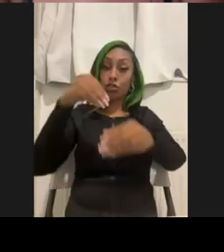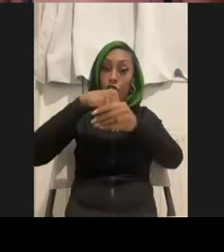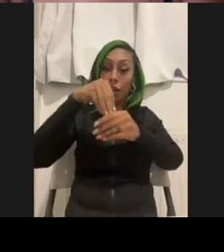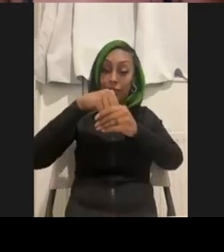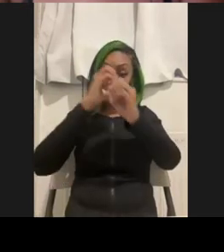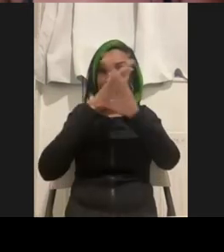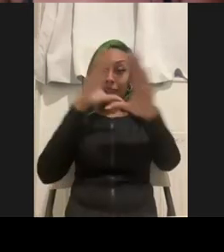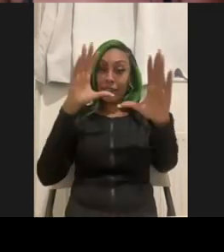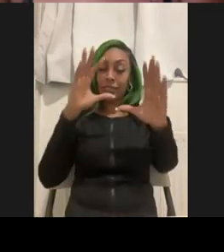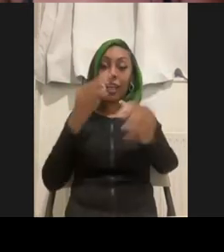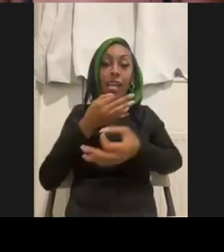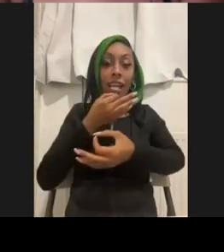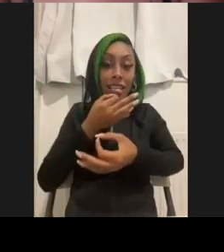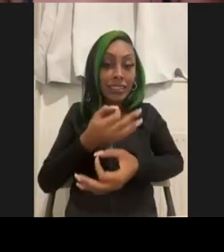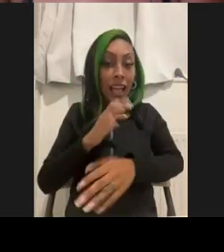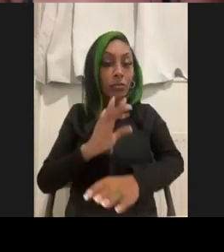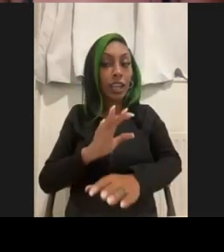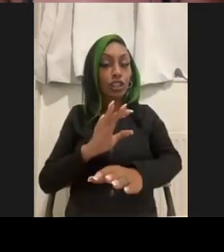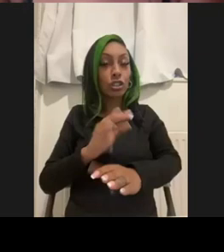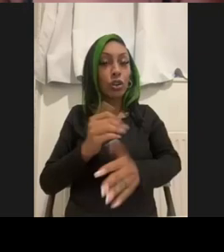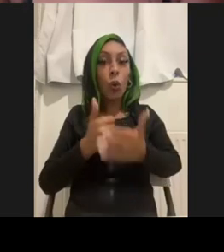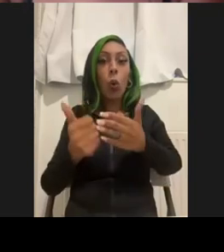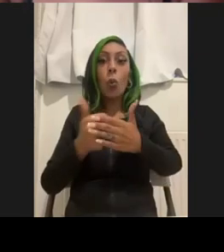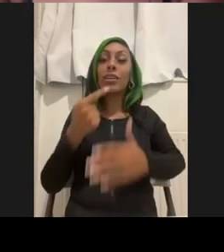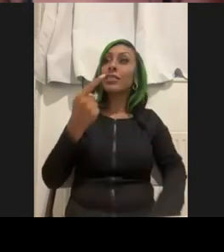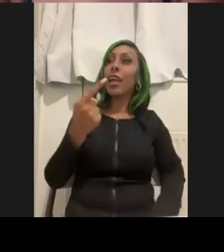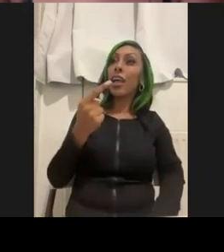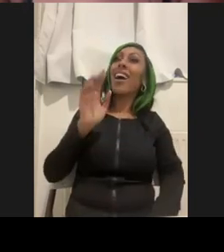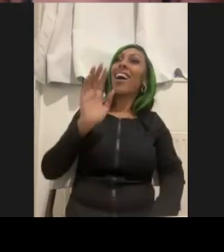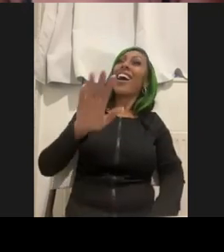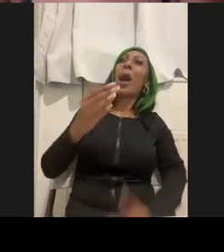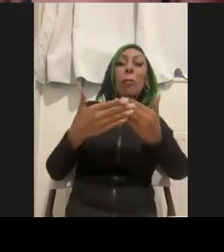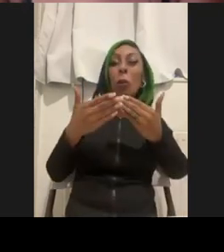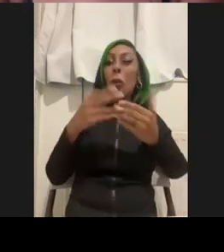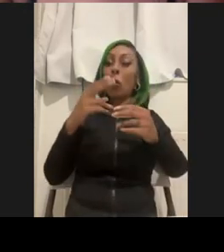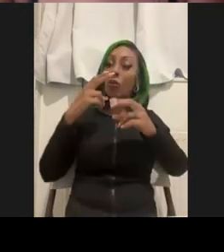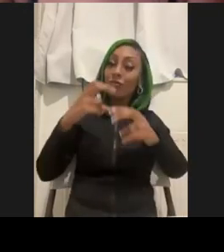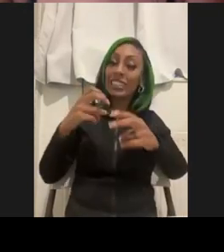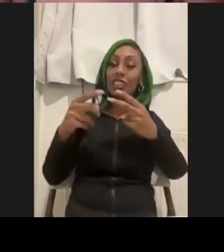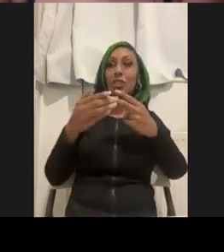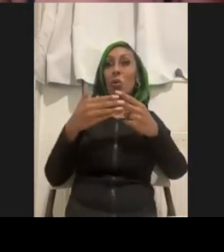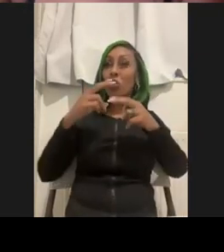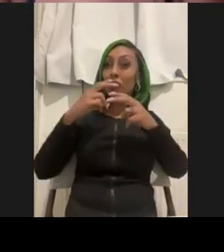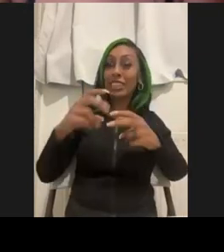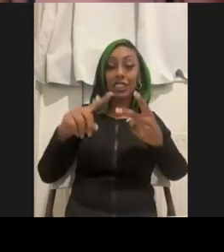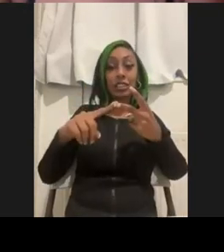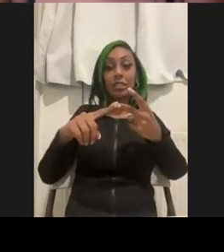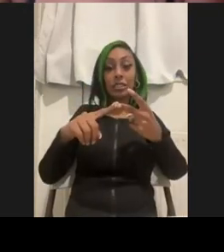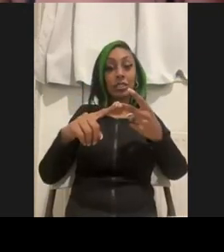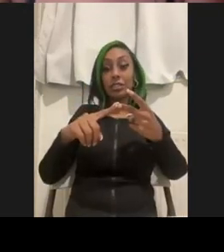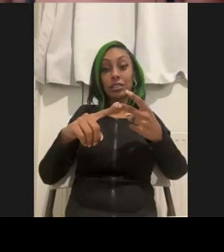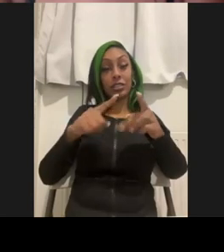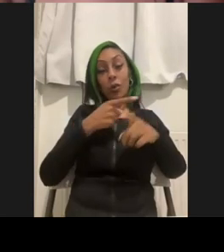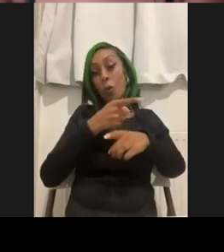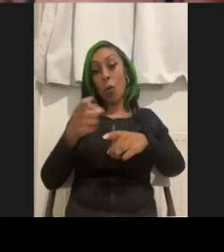the temptation is always to say more research needed. And virtually every academic will pay off with